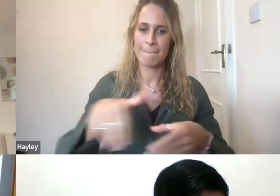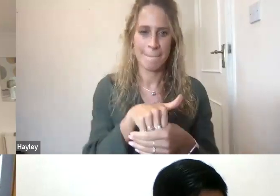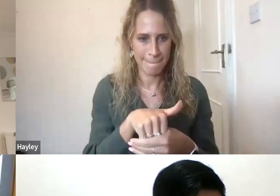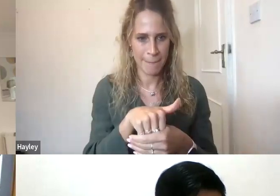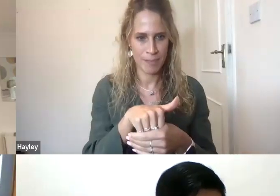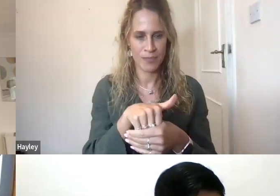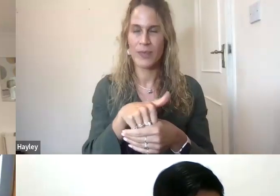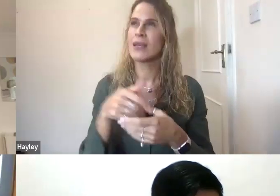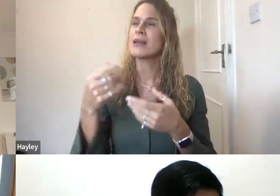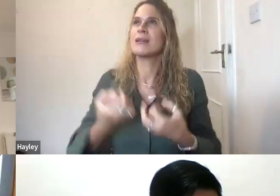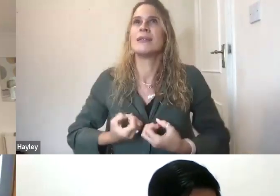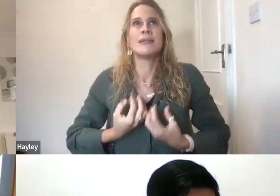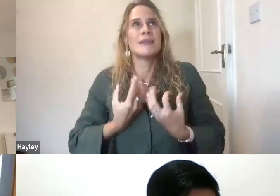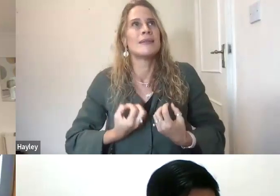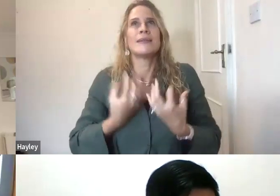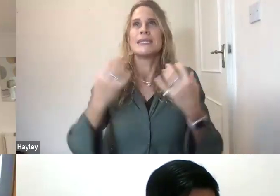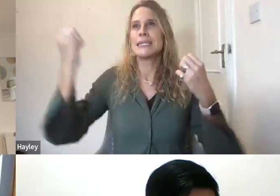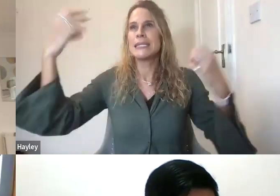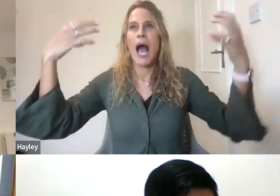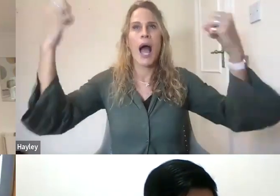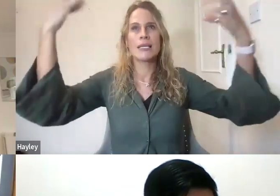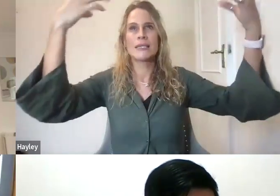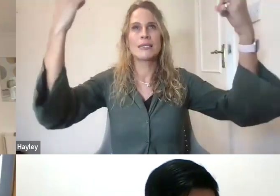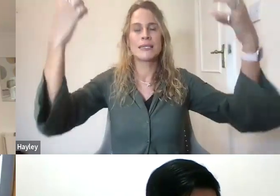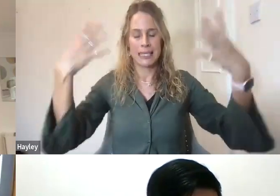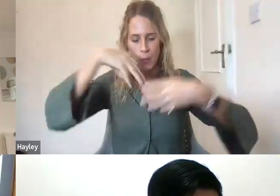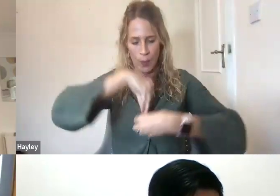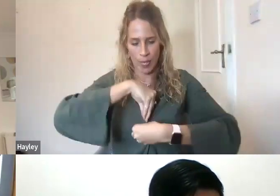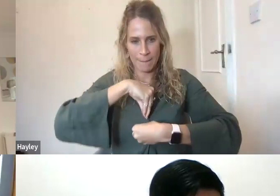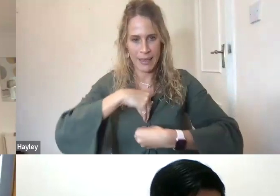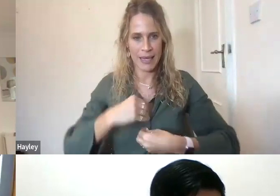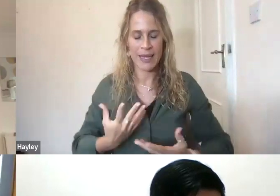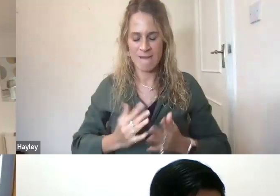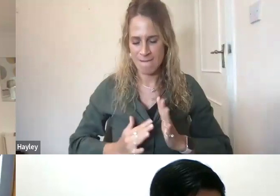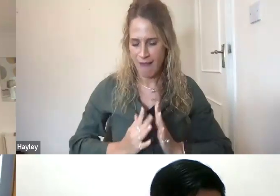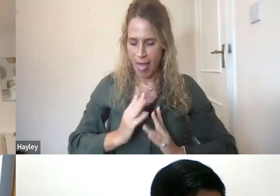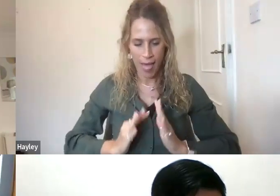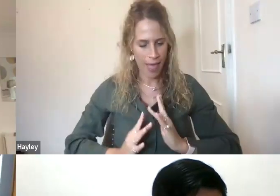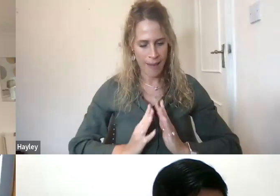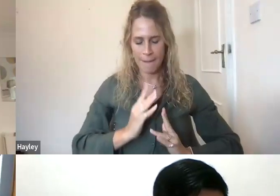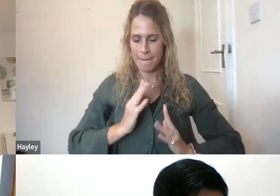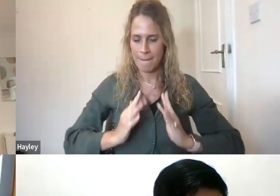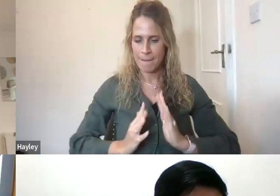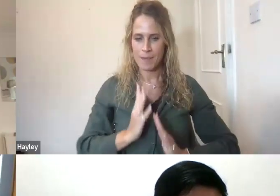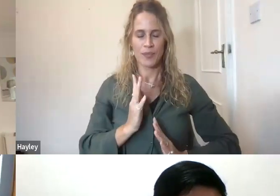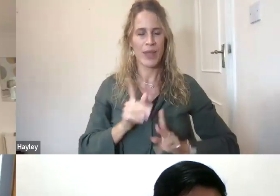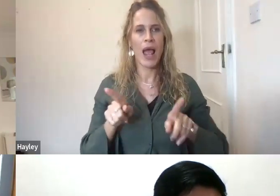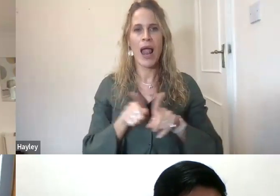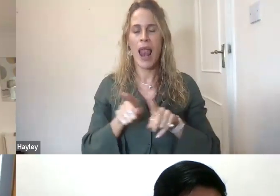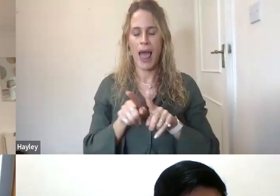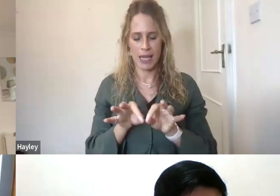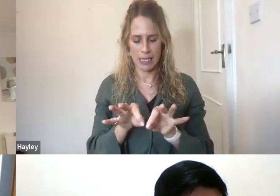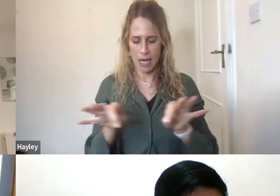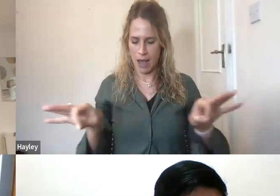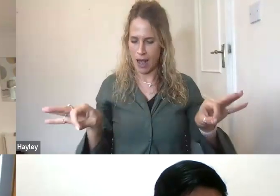stars that bloomed within me? Again, I draw a line. The flames are burning, like those on the line of a circus